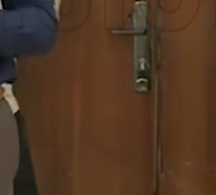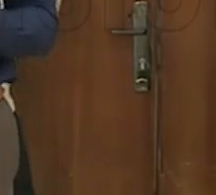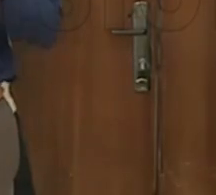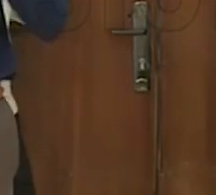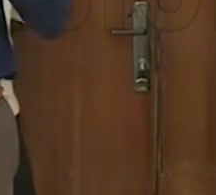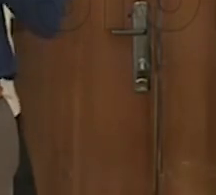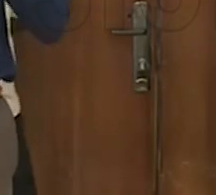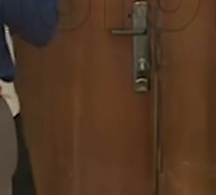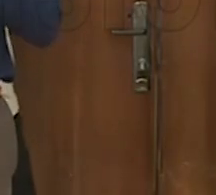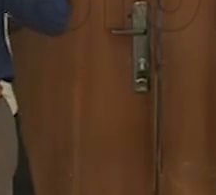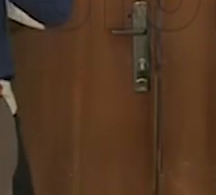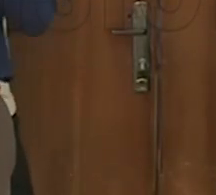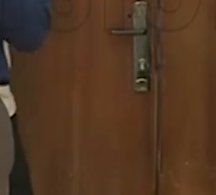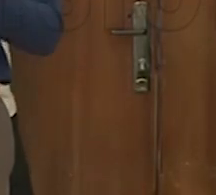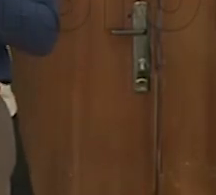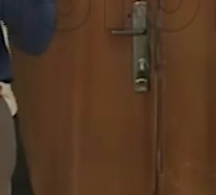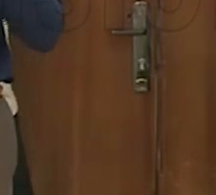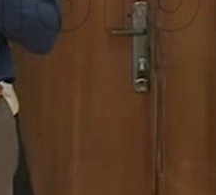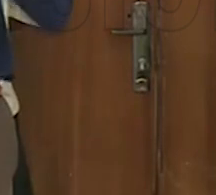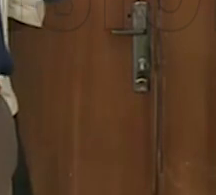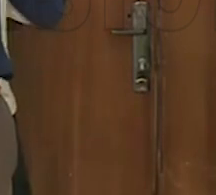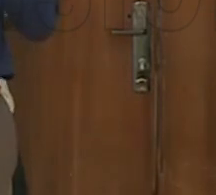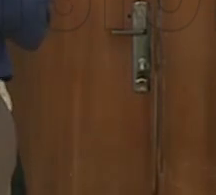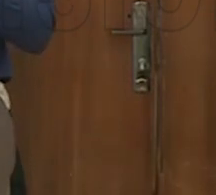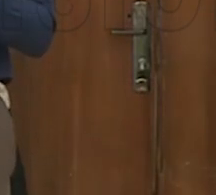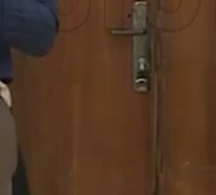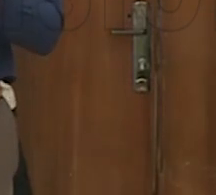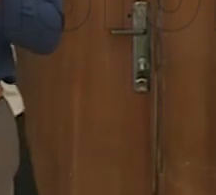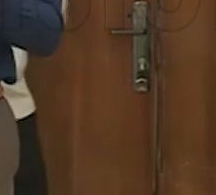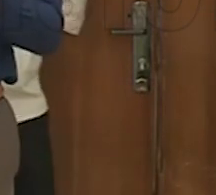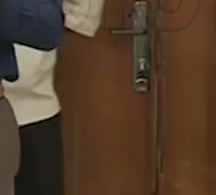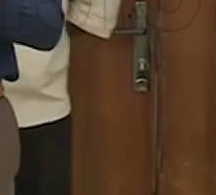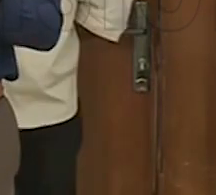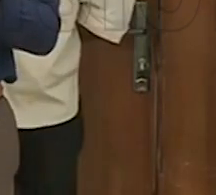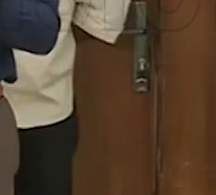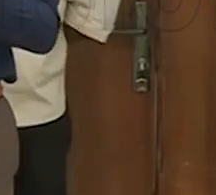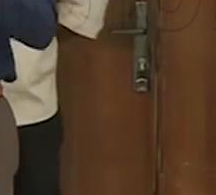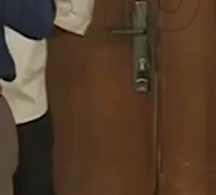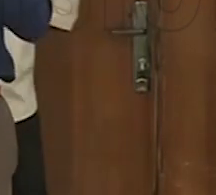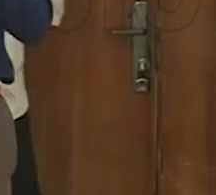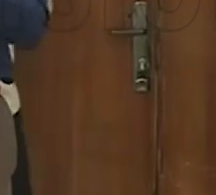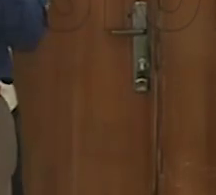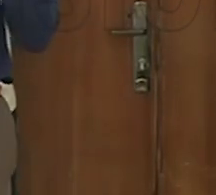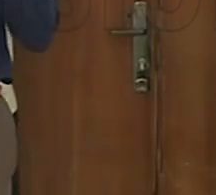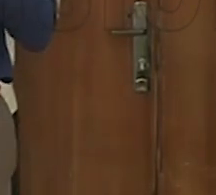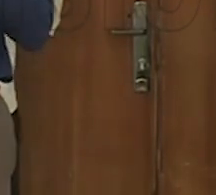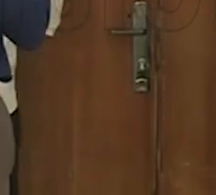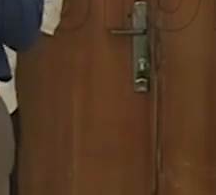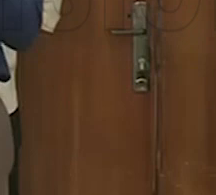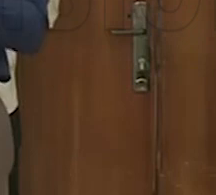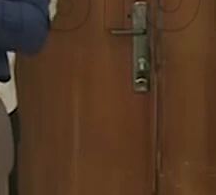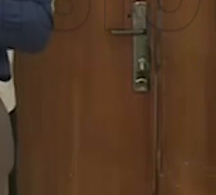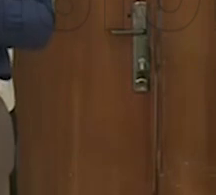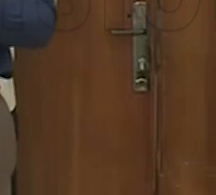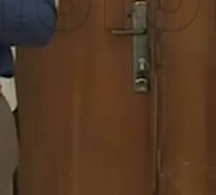believe that since the decision was taken for Nigeria not to participate, you have been engaging with WAEC, maybe for a possible reschedule